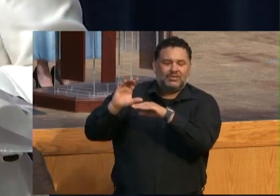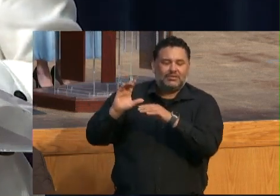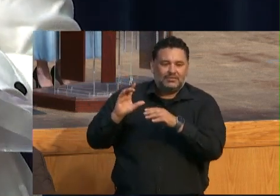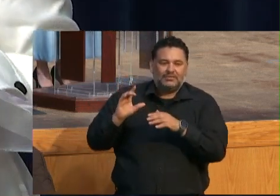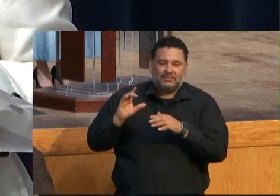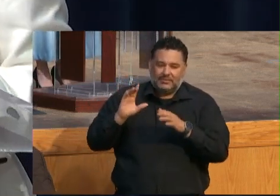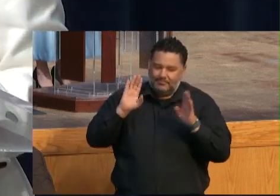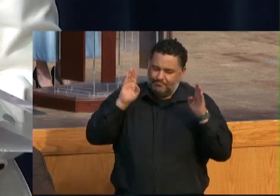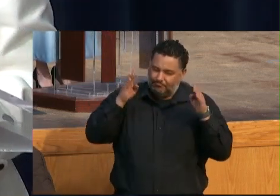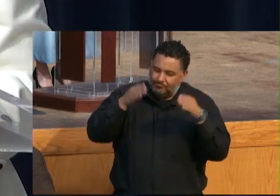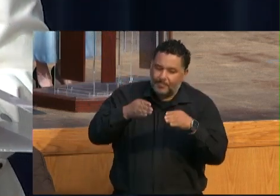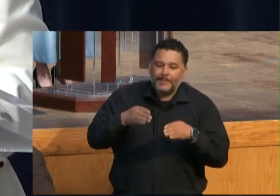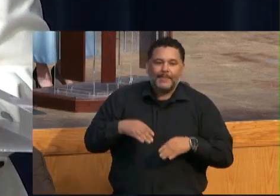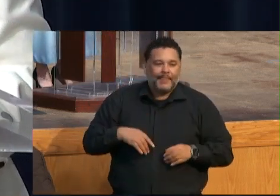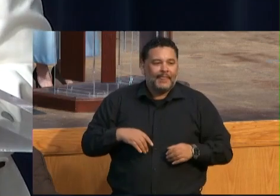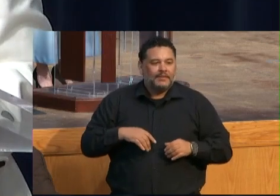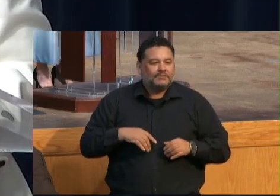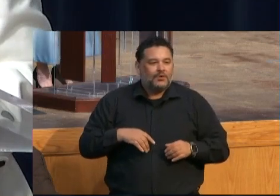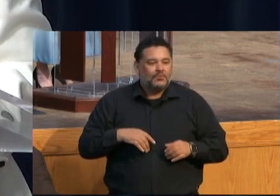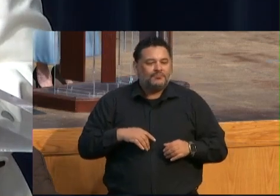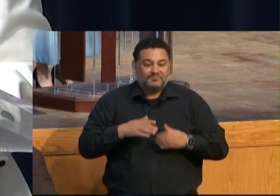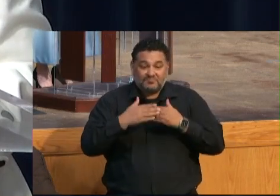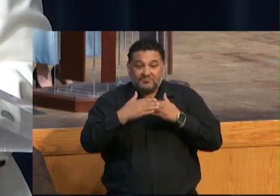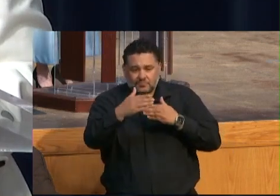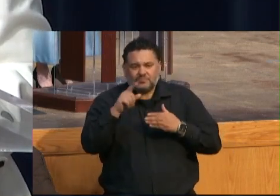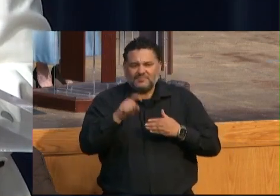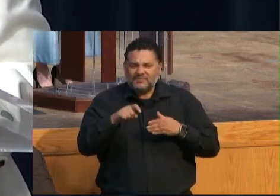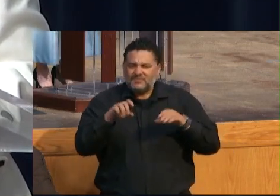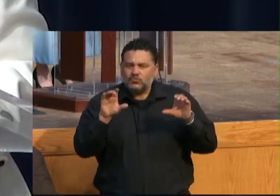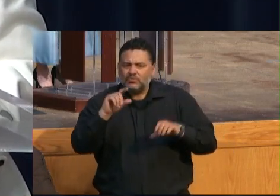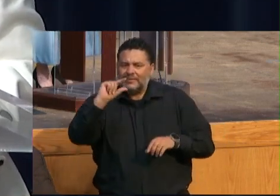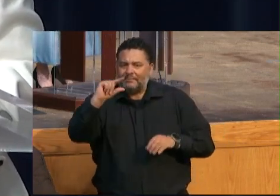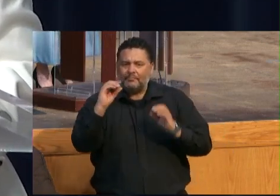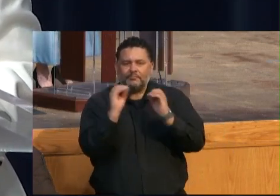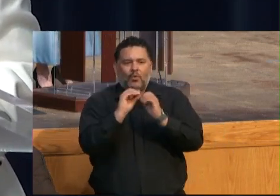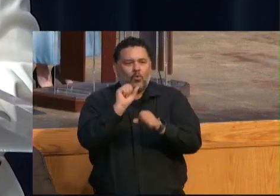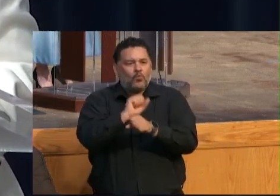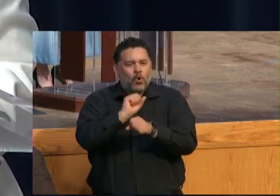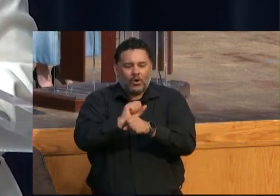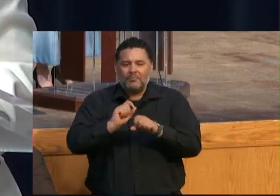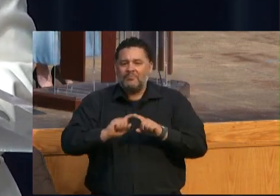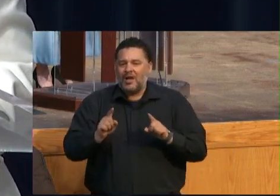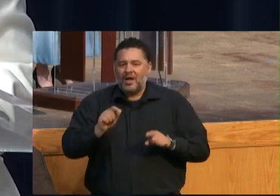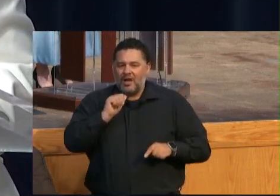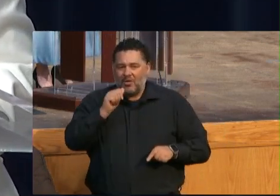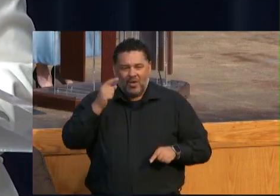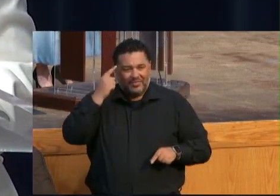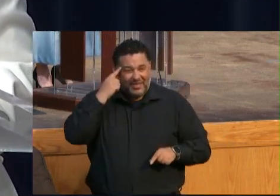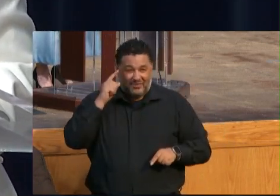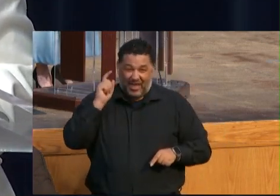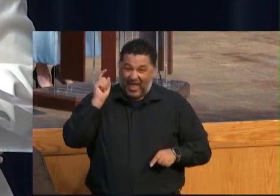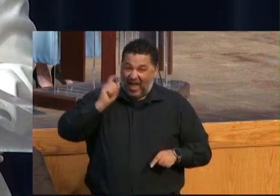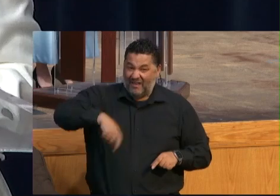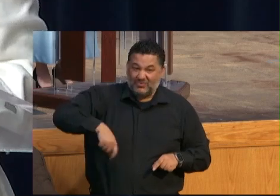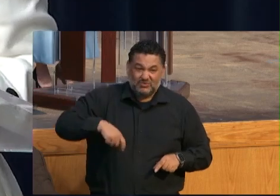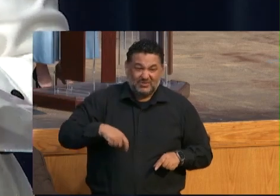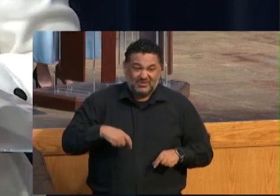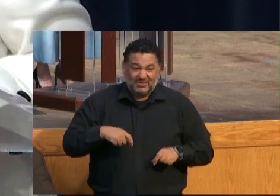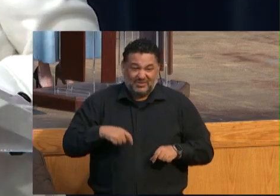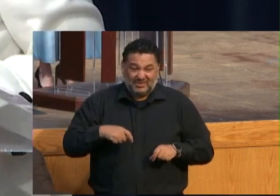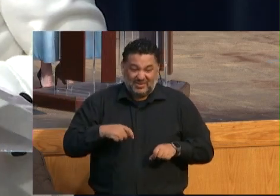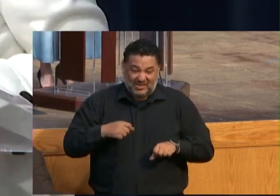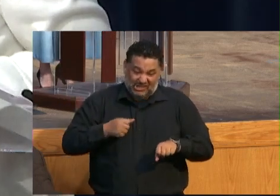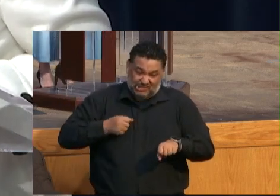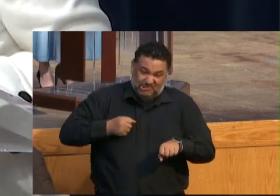to do just a little bit more work. But I don't think we're going to have to get out the saw and cut